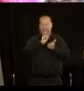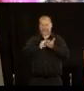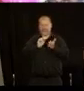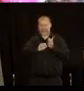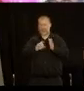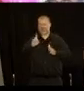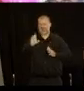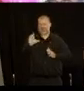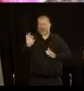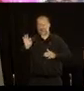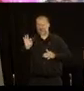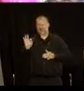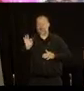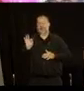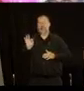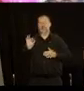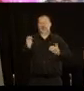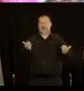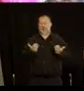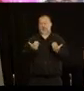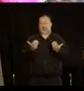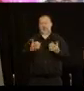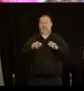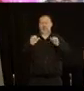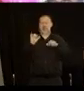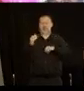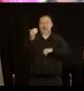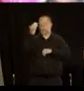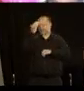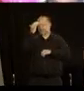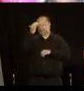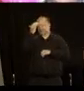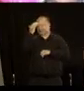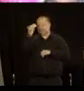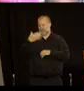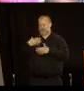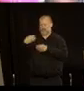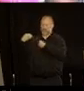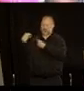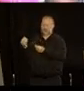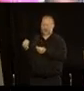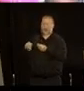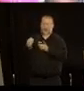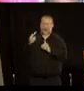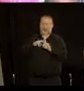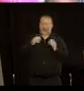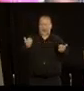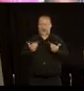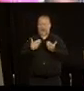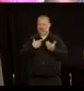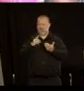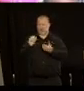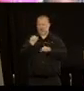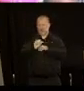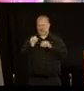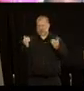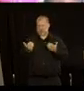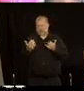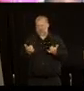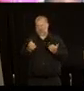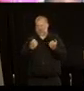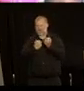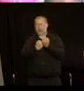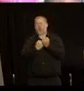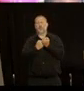Children and Families, taking that knowledge from ACA and applying it in everything that we do to